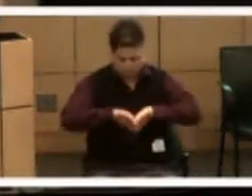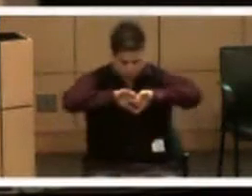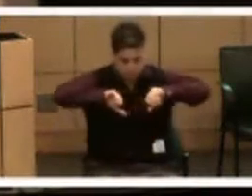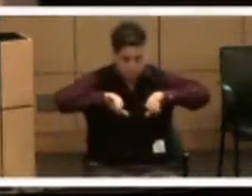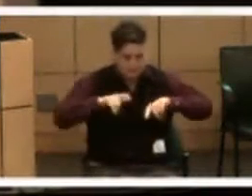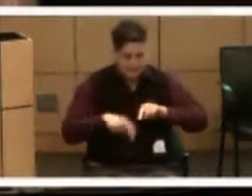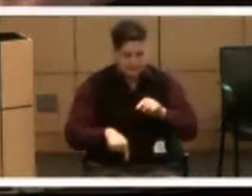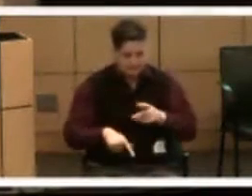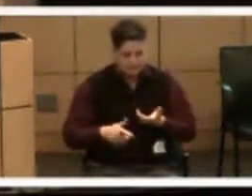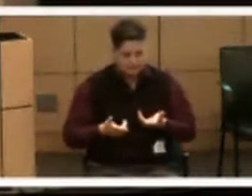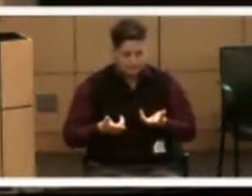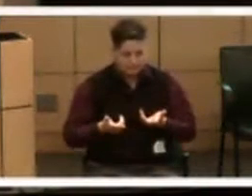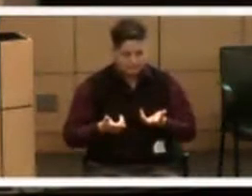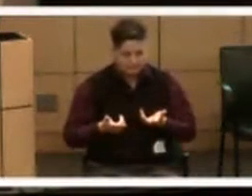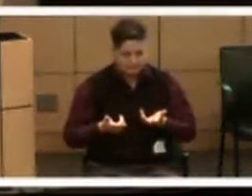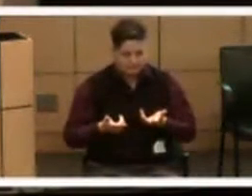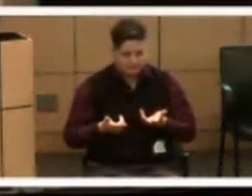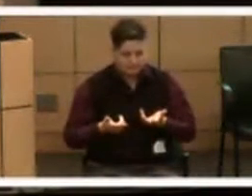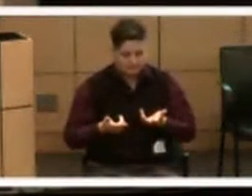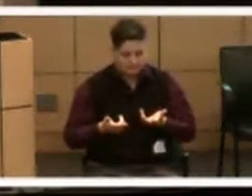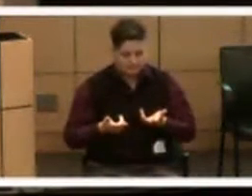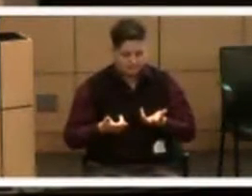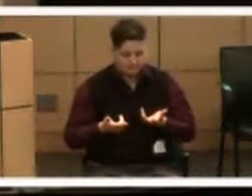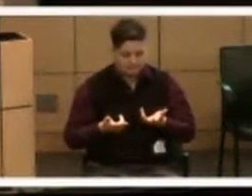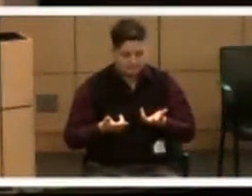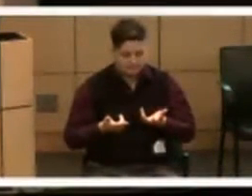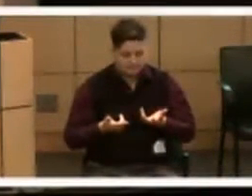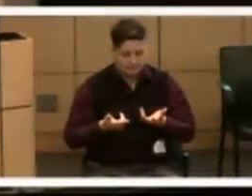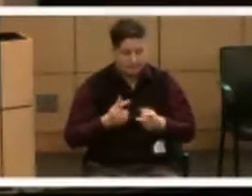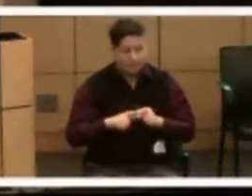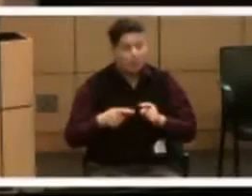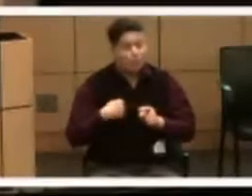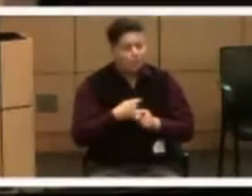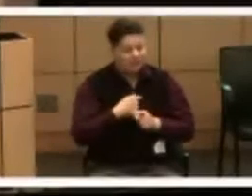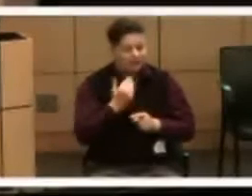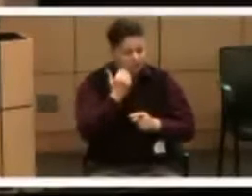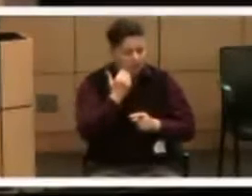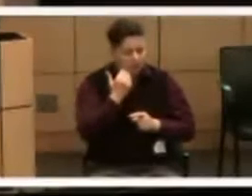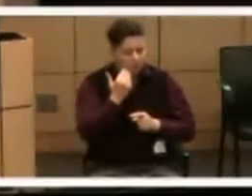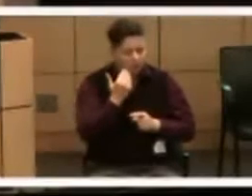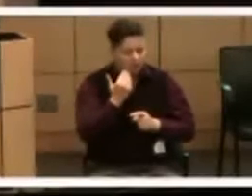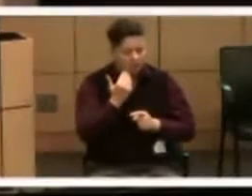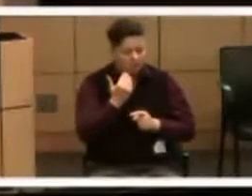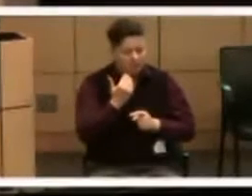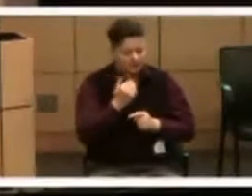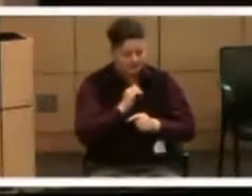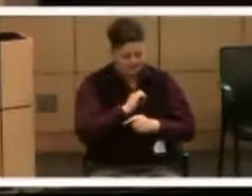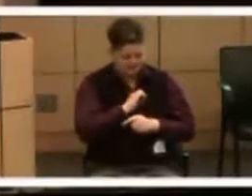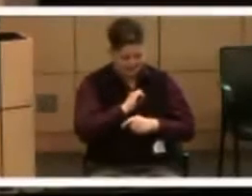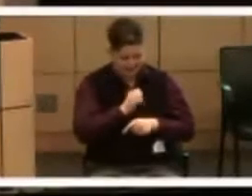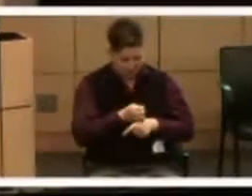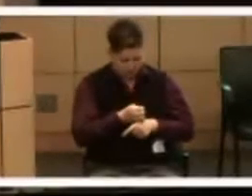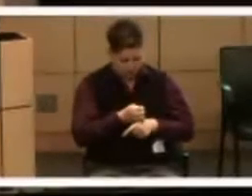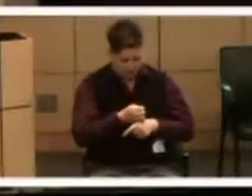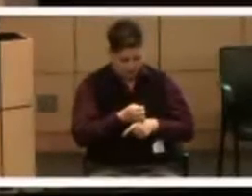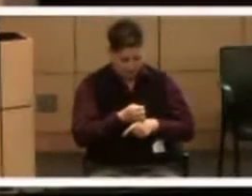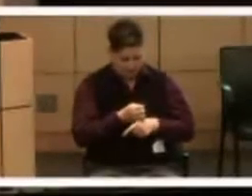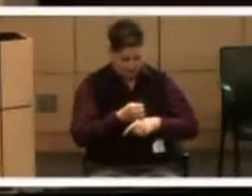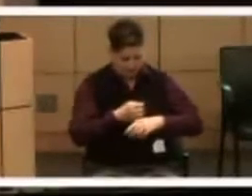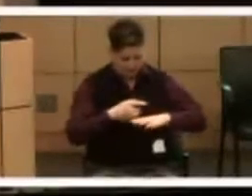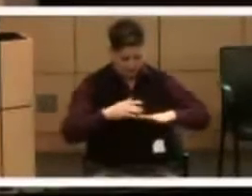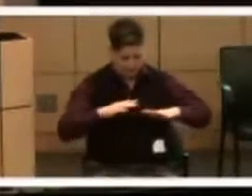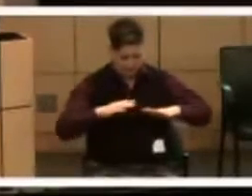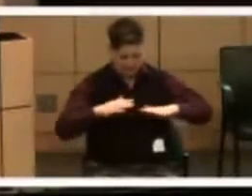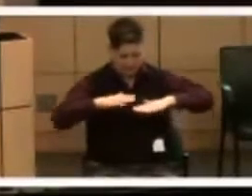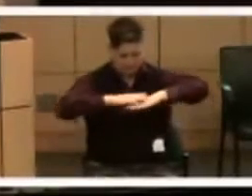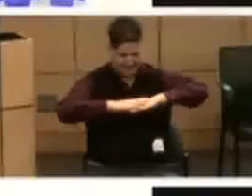adults. But what I will say is we know that the amount of energy that's actually overlapping in the basilar membrane is far less with that speech. You can